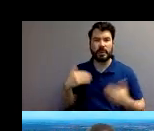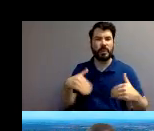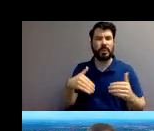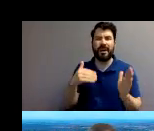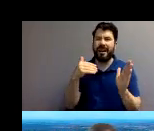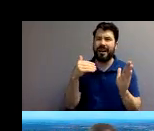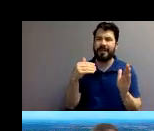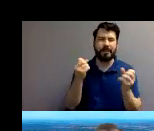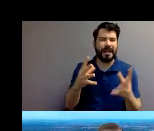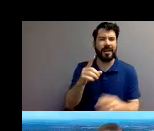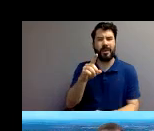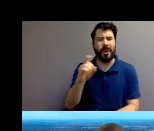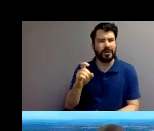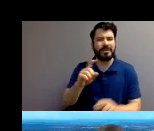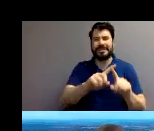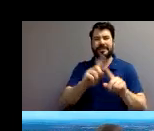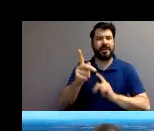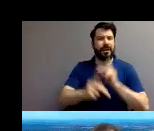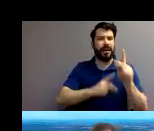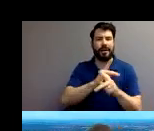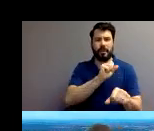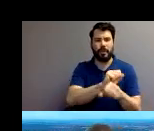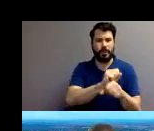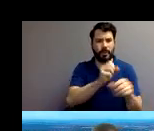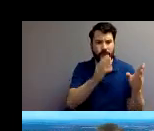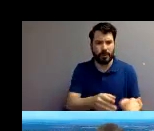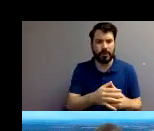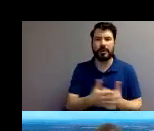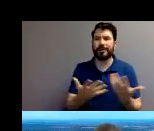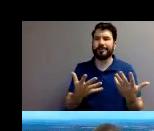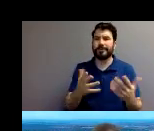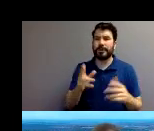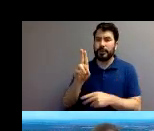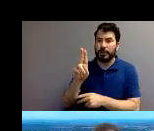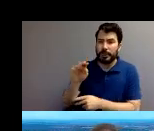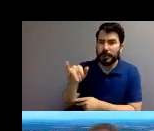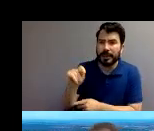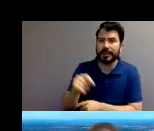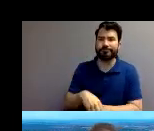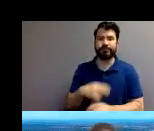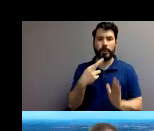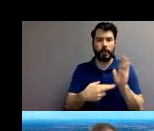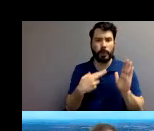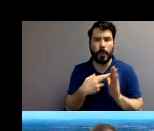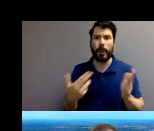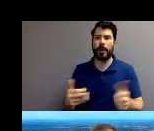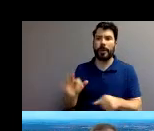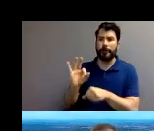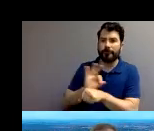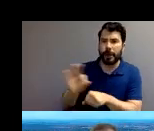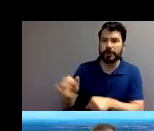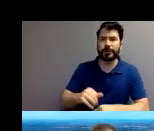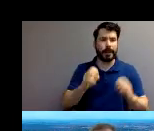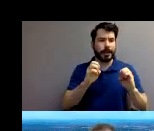job titles. We have diverse units, roles, daily functions that meet our education, research,